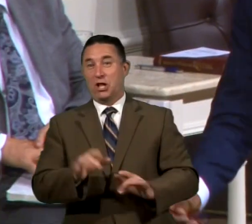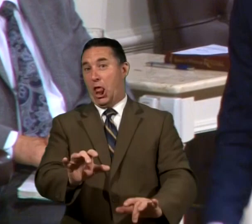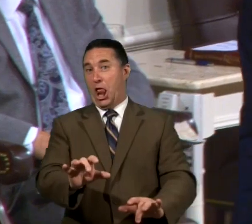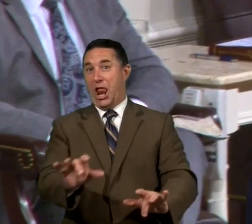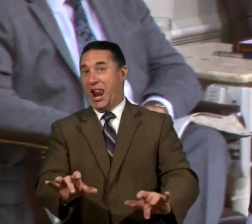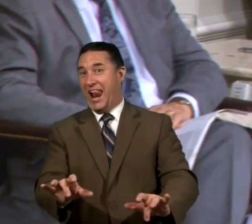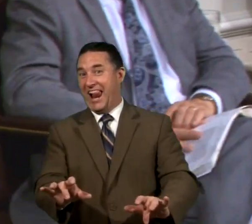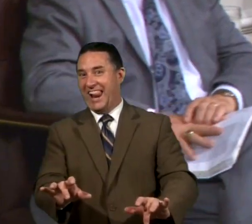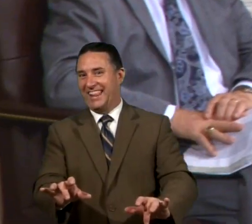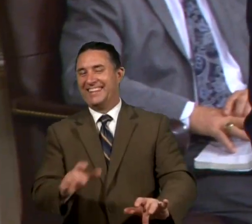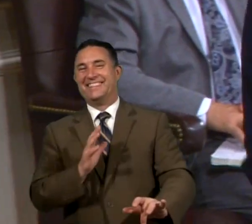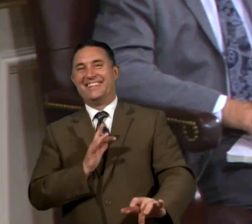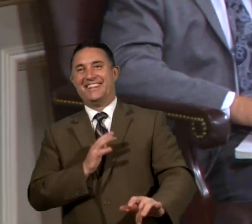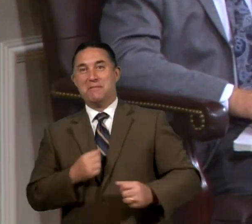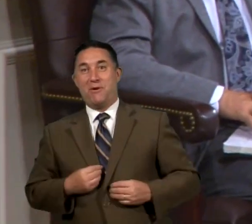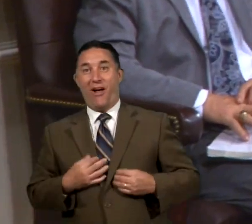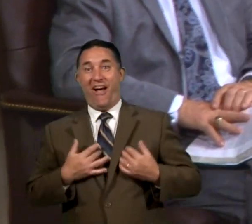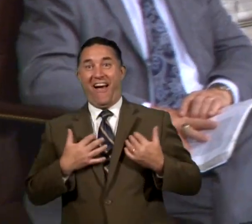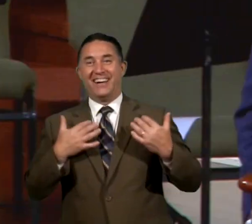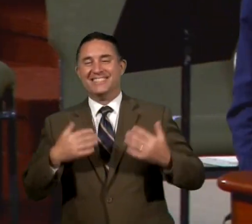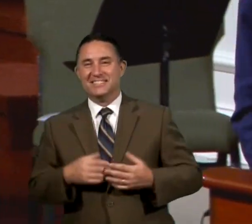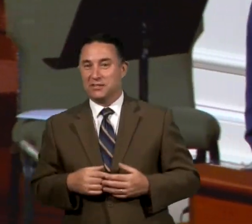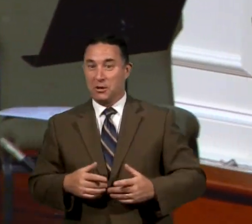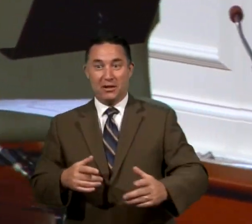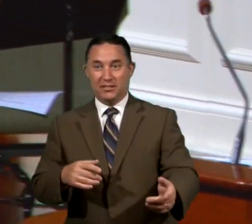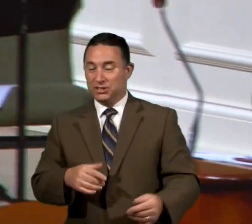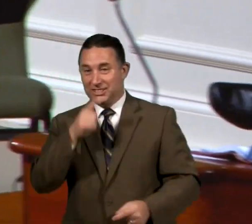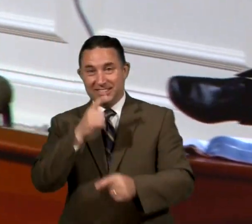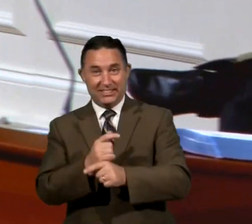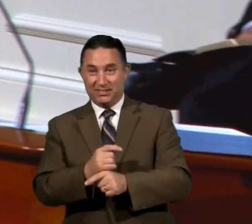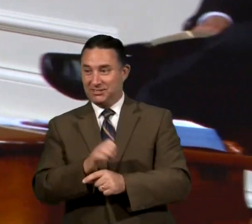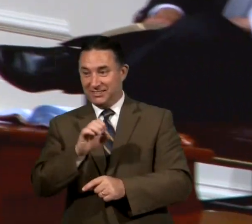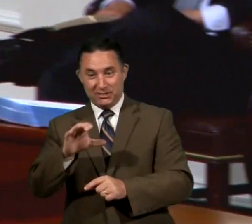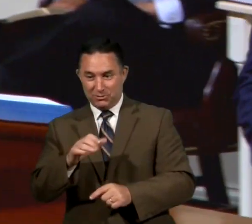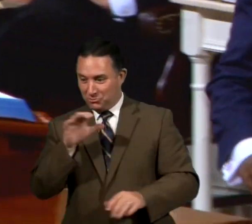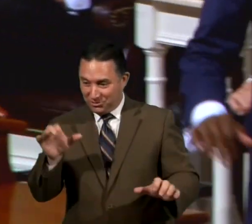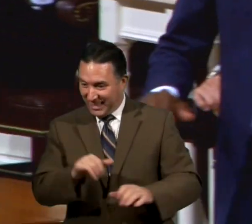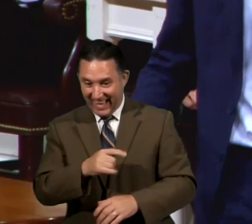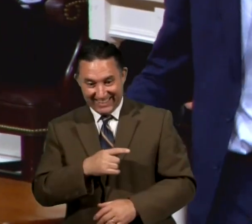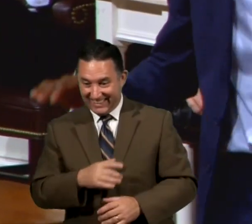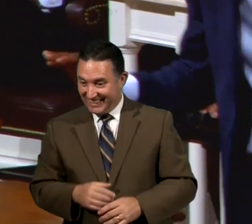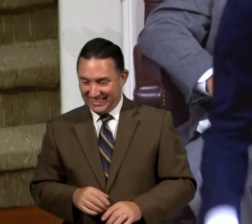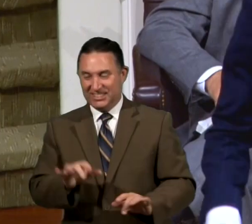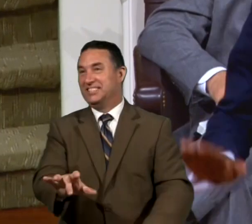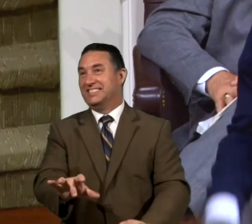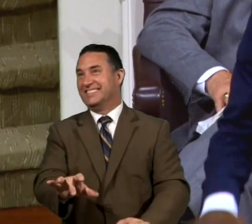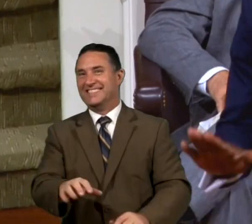come on. Woo, Lord, y'all about to, Sister Colston, don't do that.